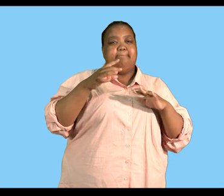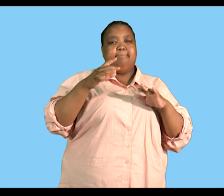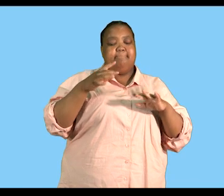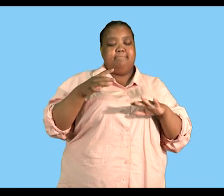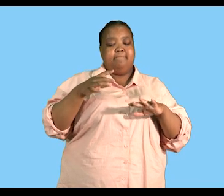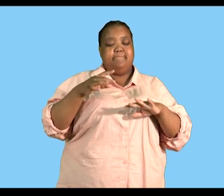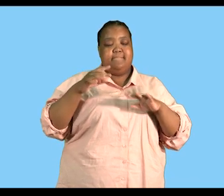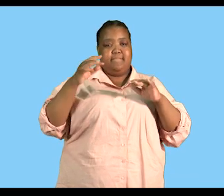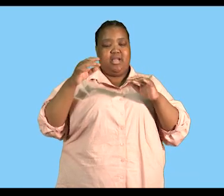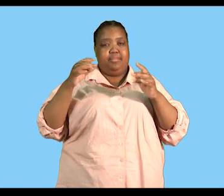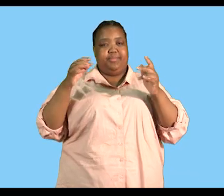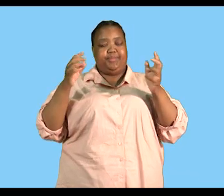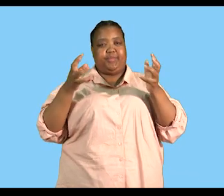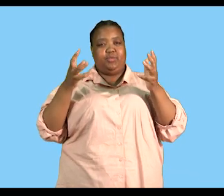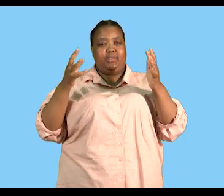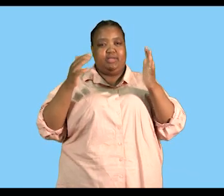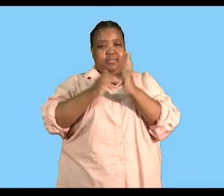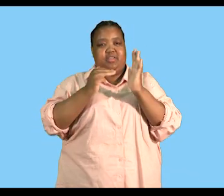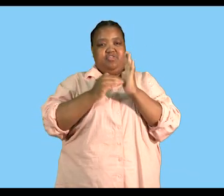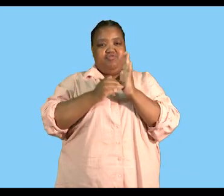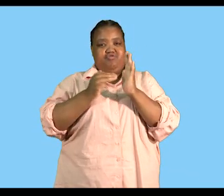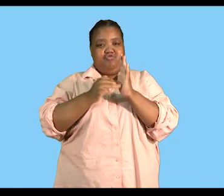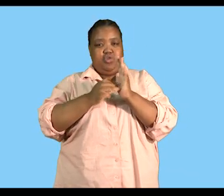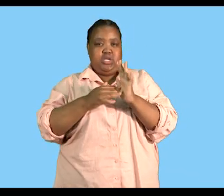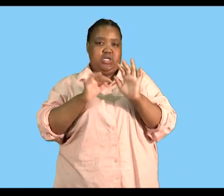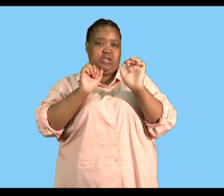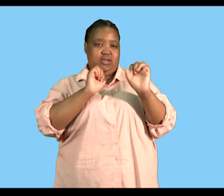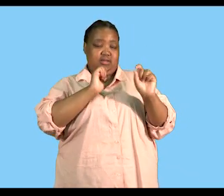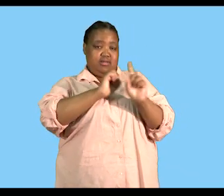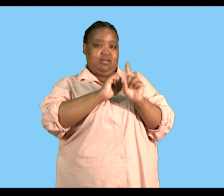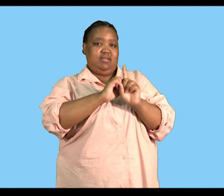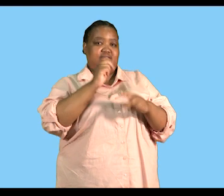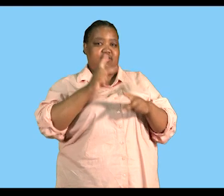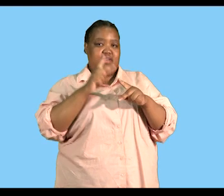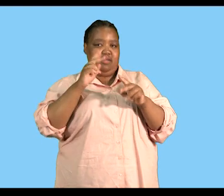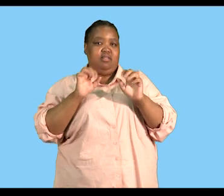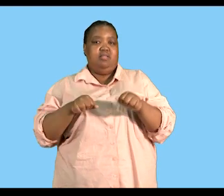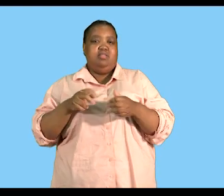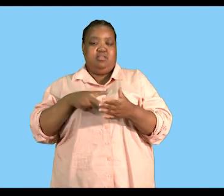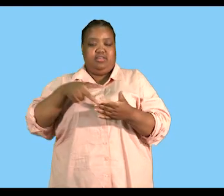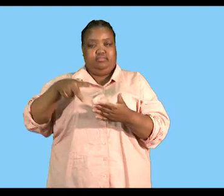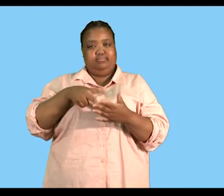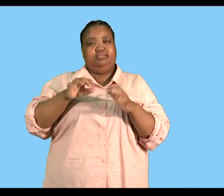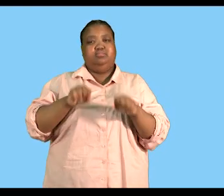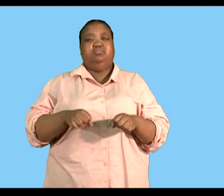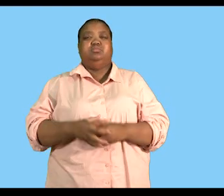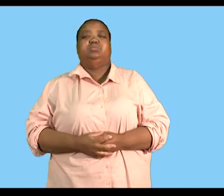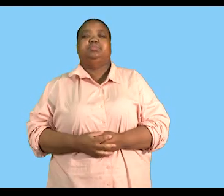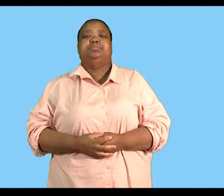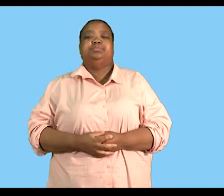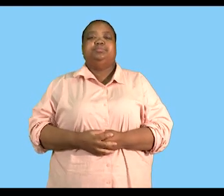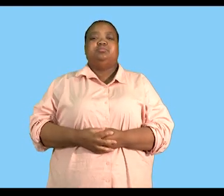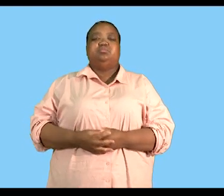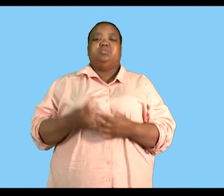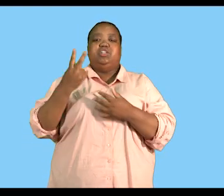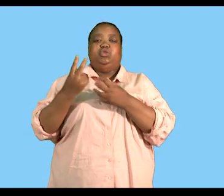2 years at simple interest. Now the question says, what is the final amount that Palisa's parents